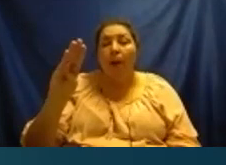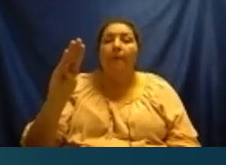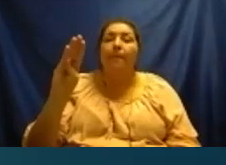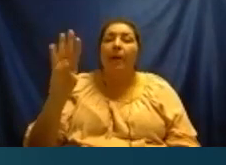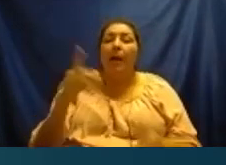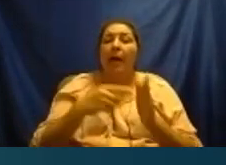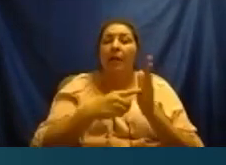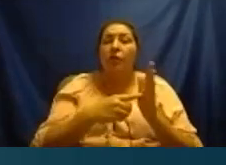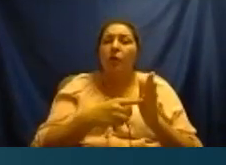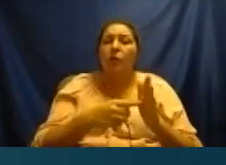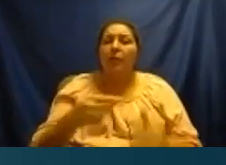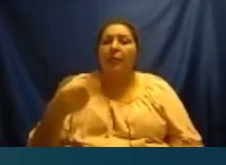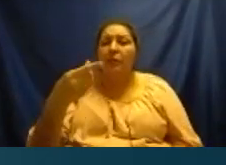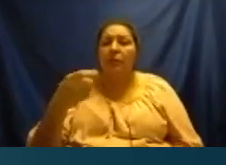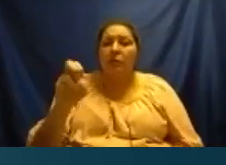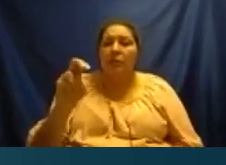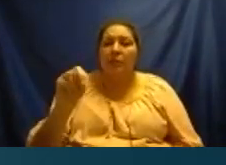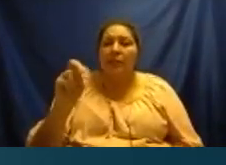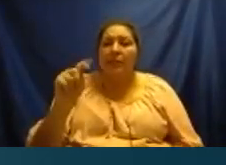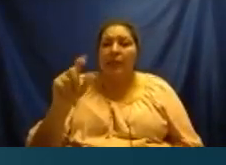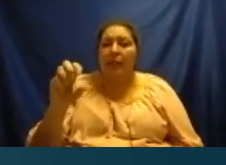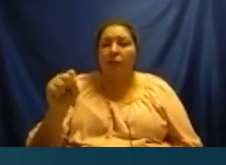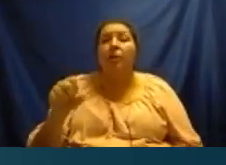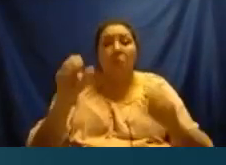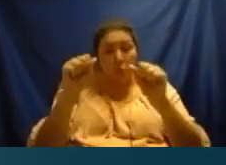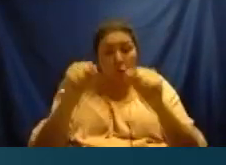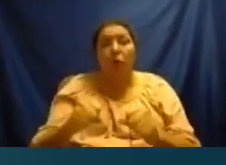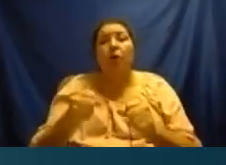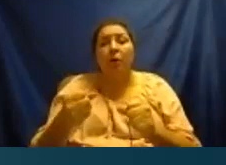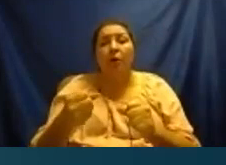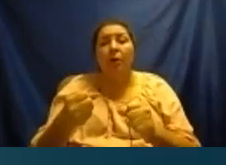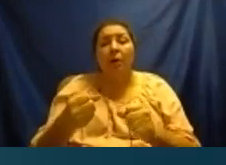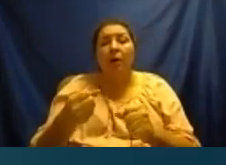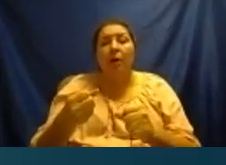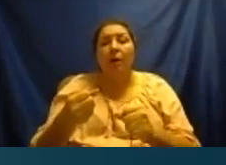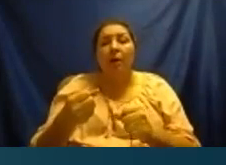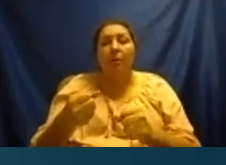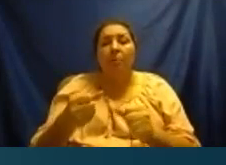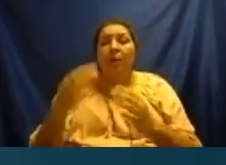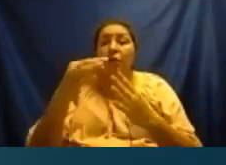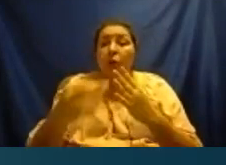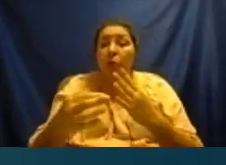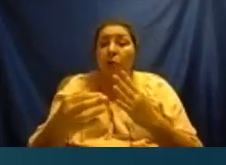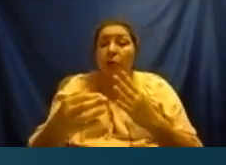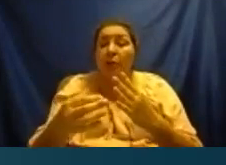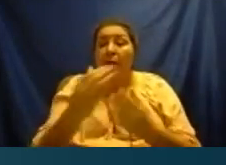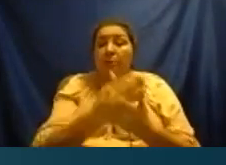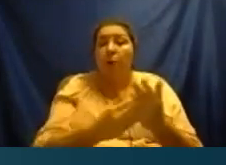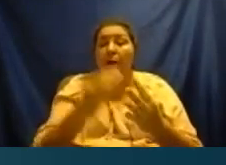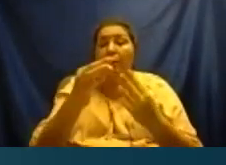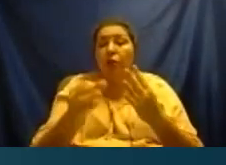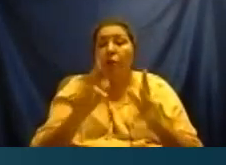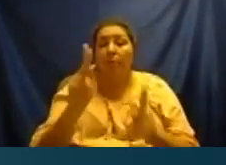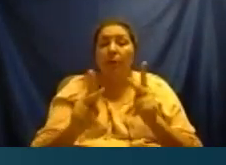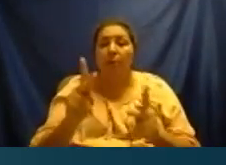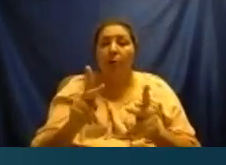Gentiles could enter into the chosen people by believing in the covenant that God